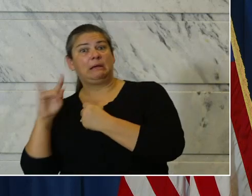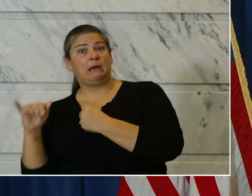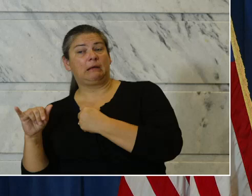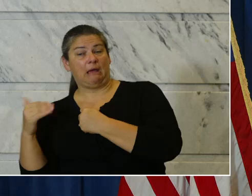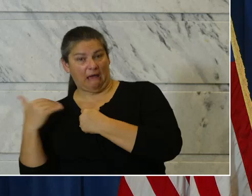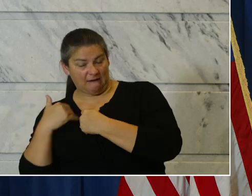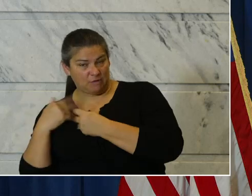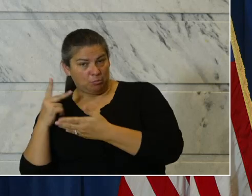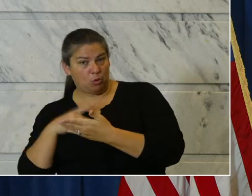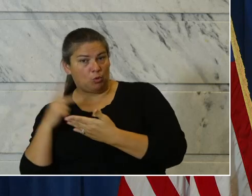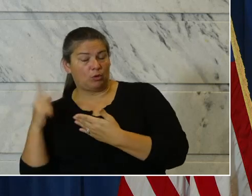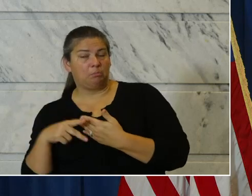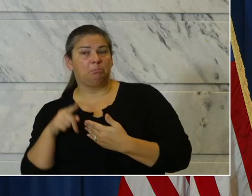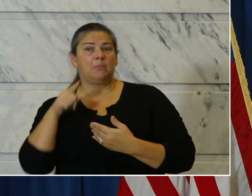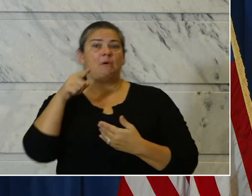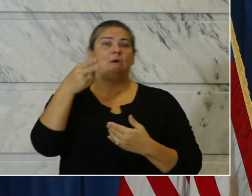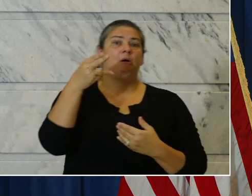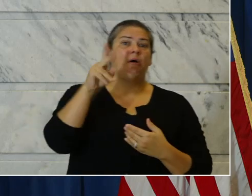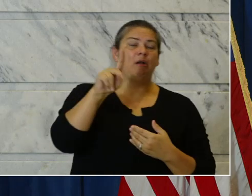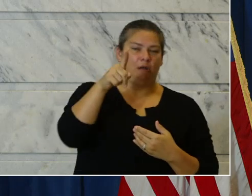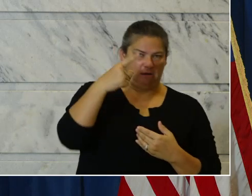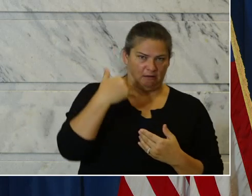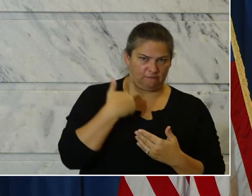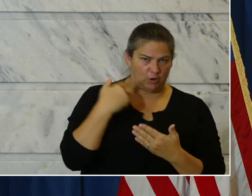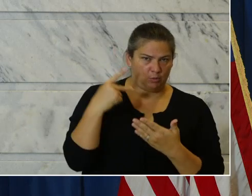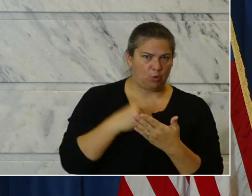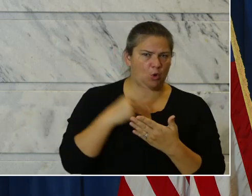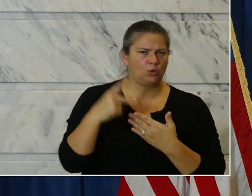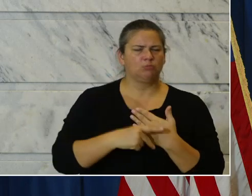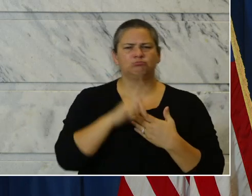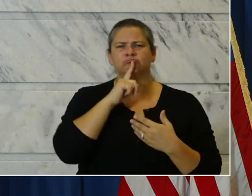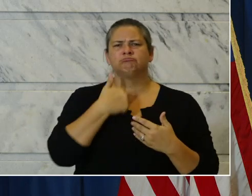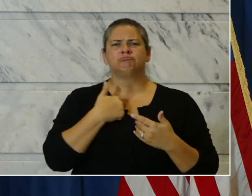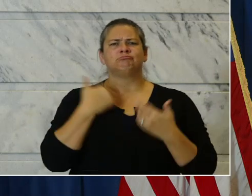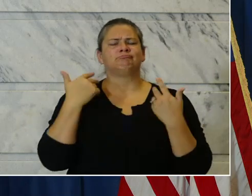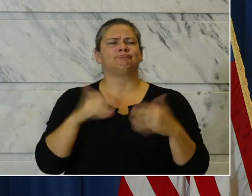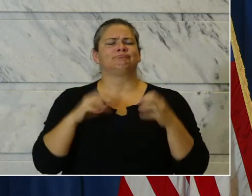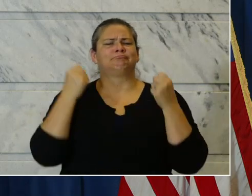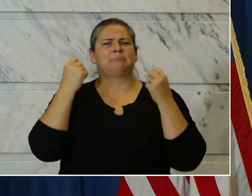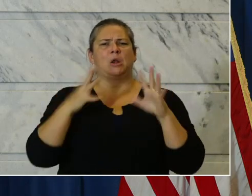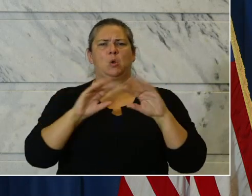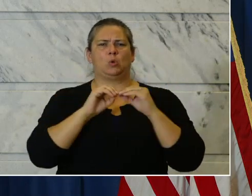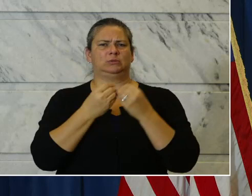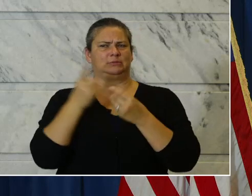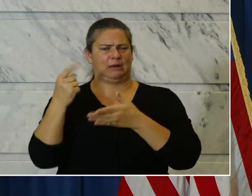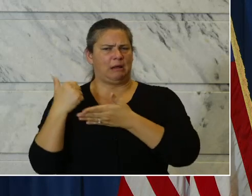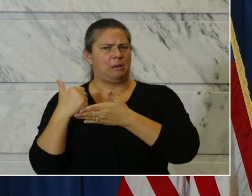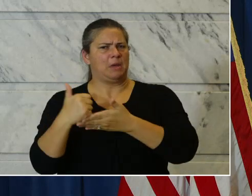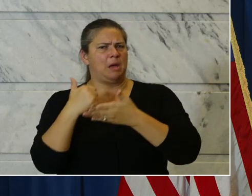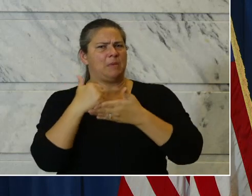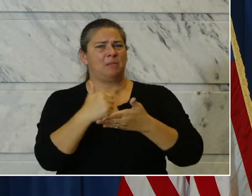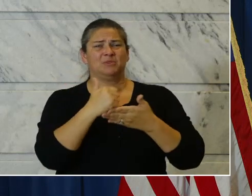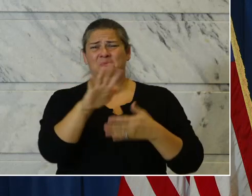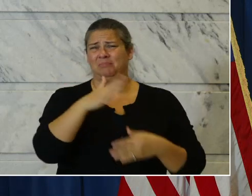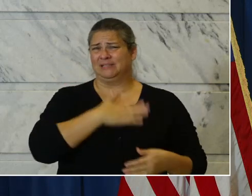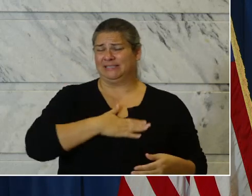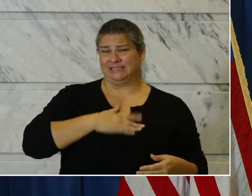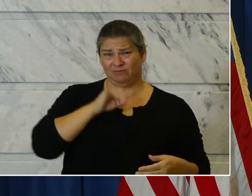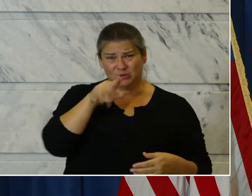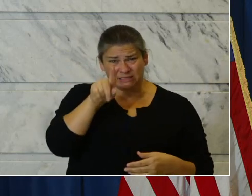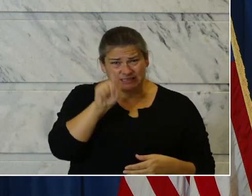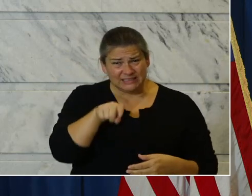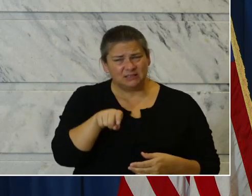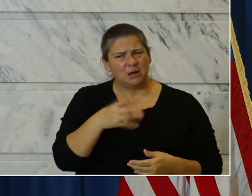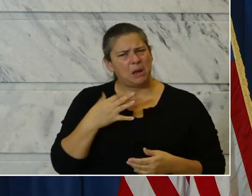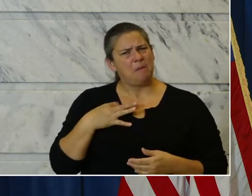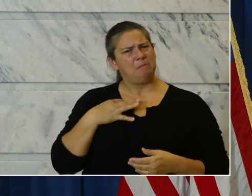has one. So many different organizations out there available to help. So please apply for that help. So I want to